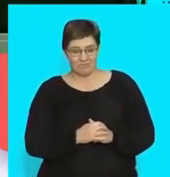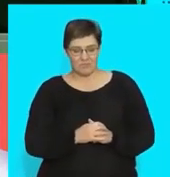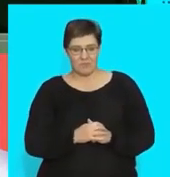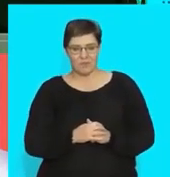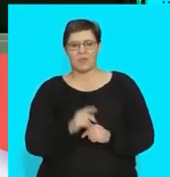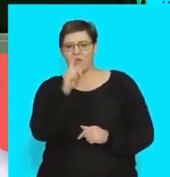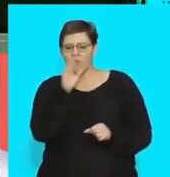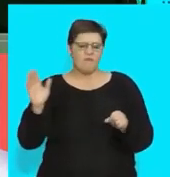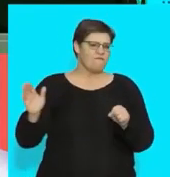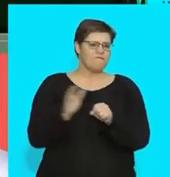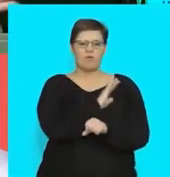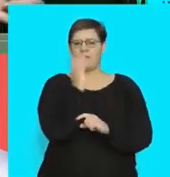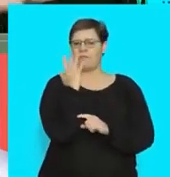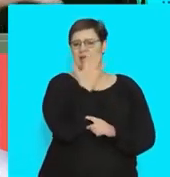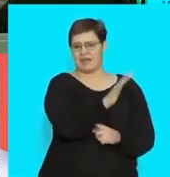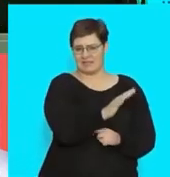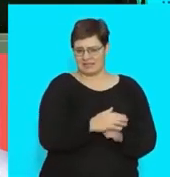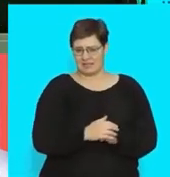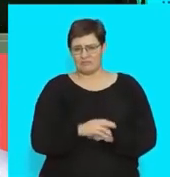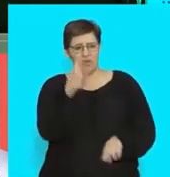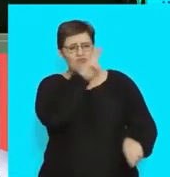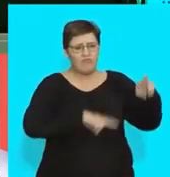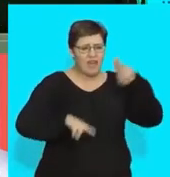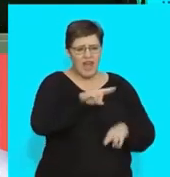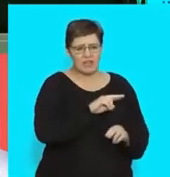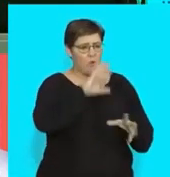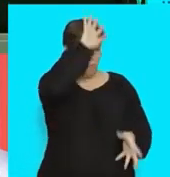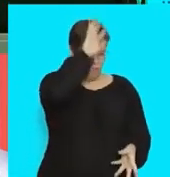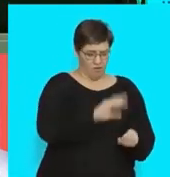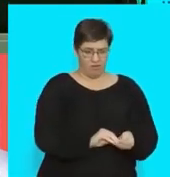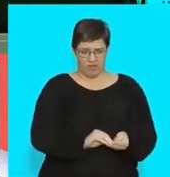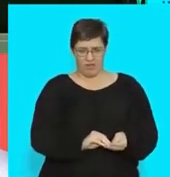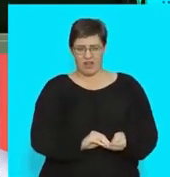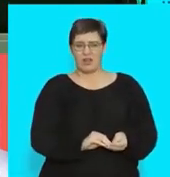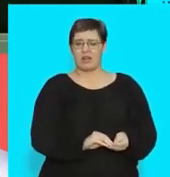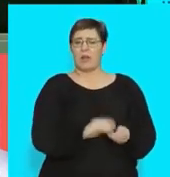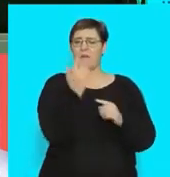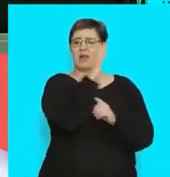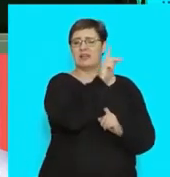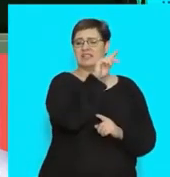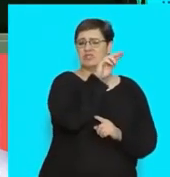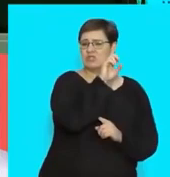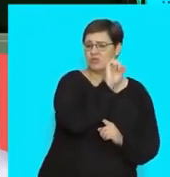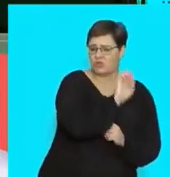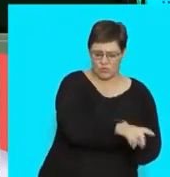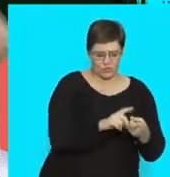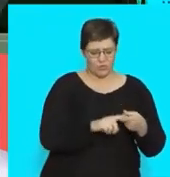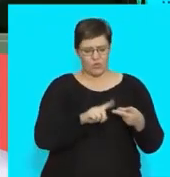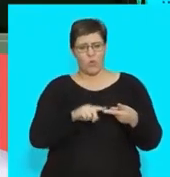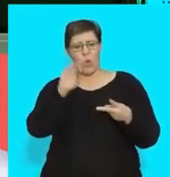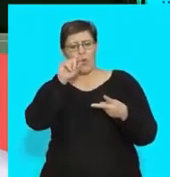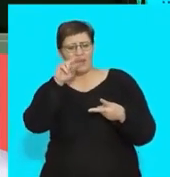at the whole of the plant section. We're revising all of plants, the plant tissues, the plant organs,